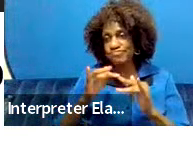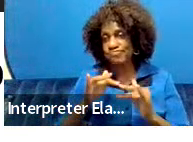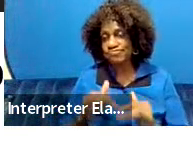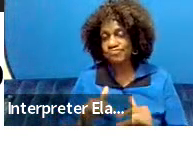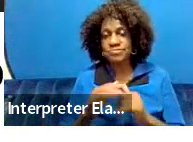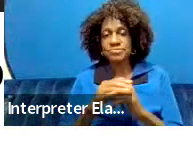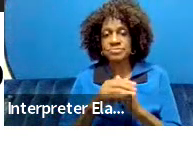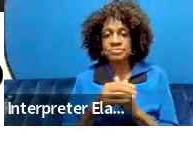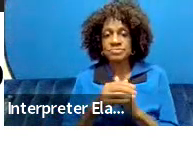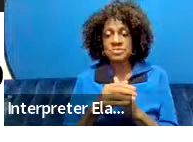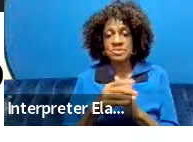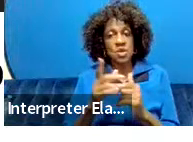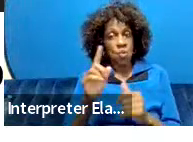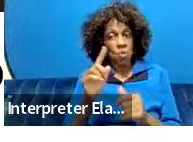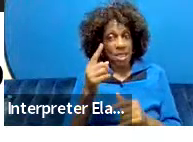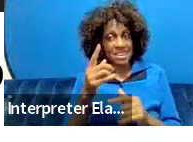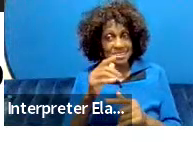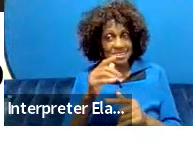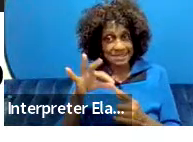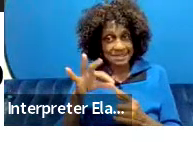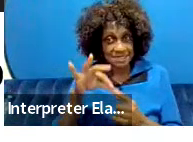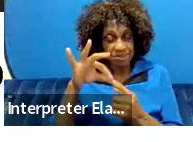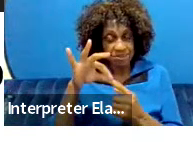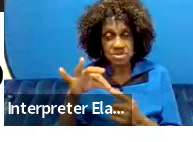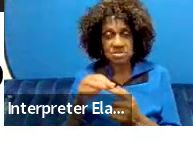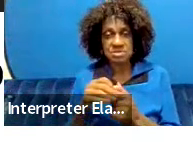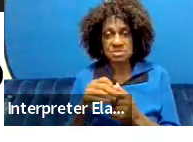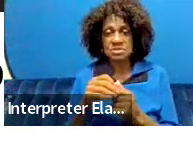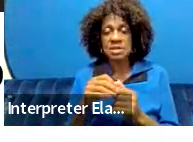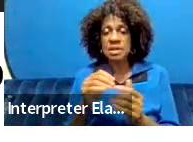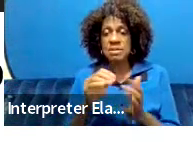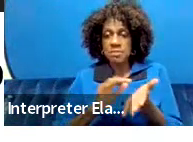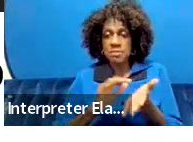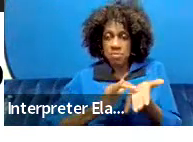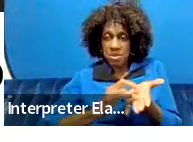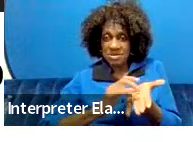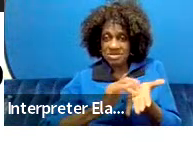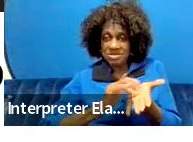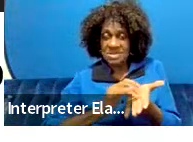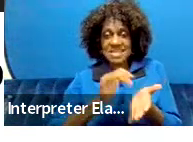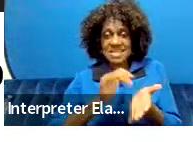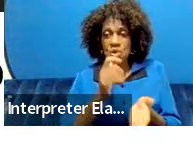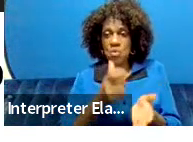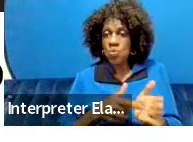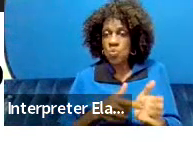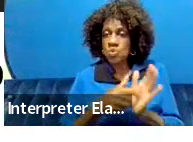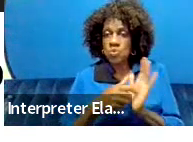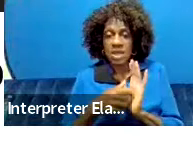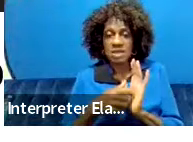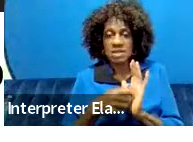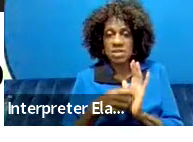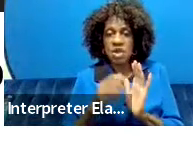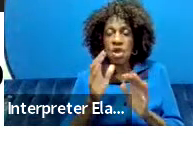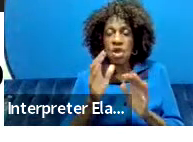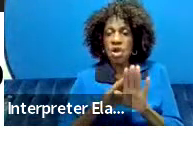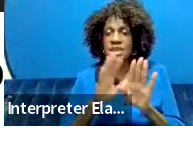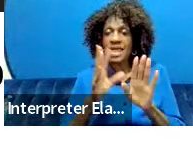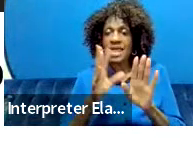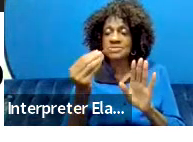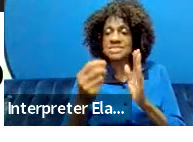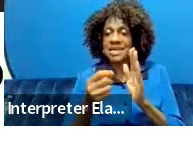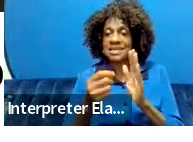There is an exception to this. Raised and Braille characters are not required on exterior signs